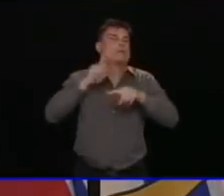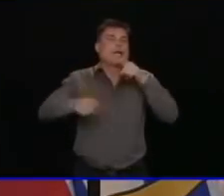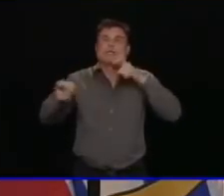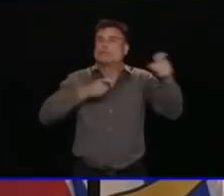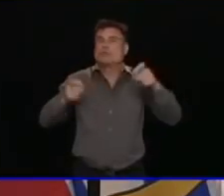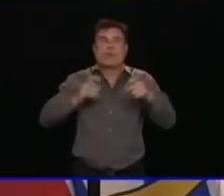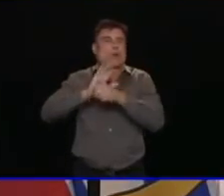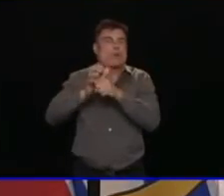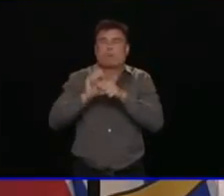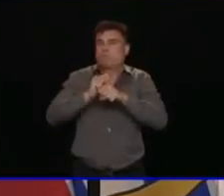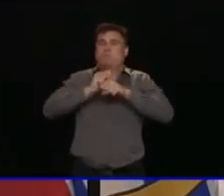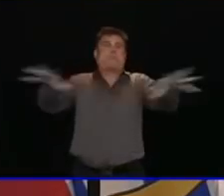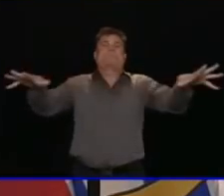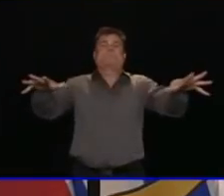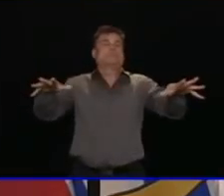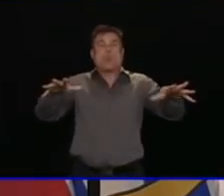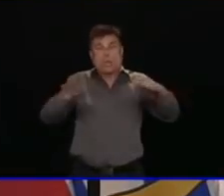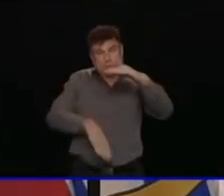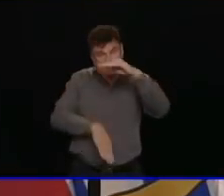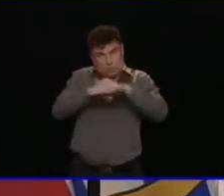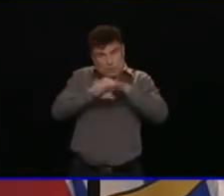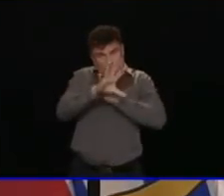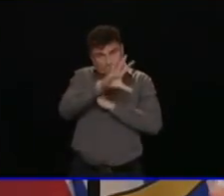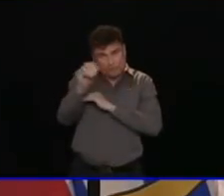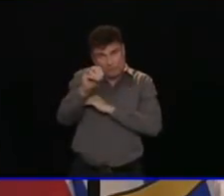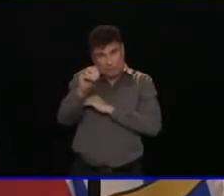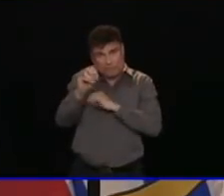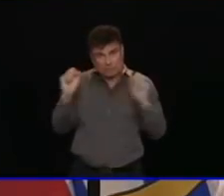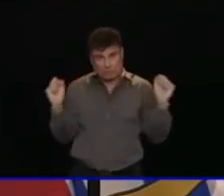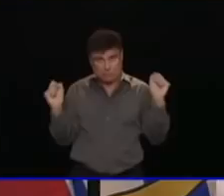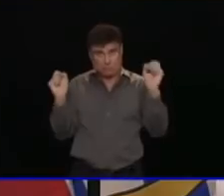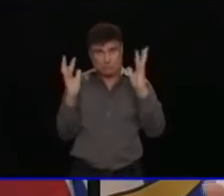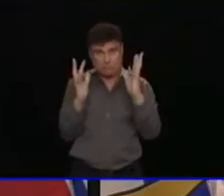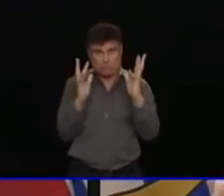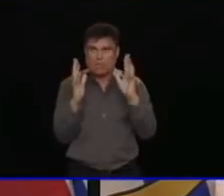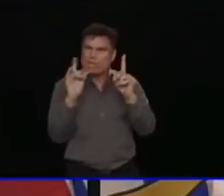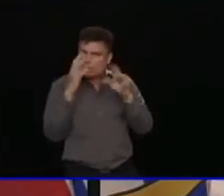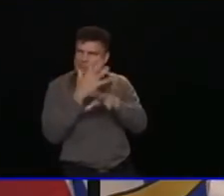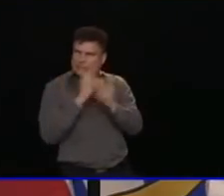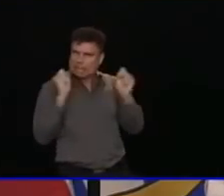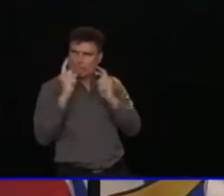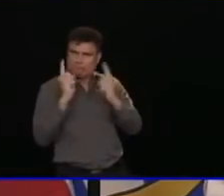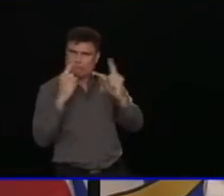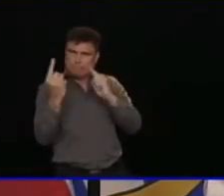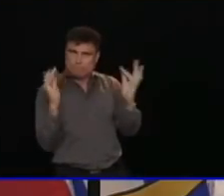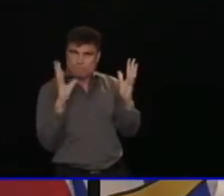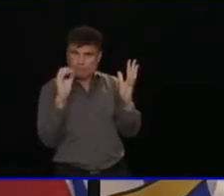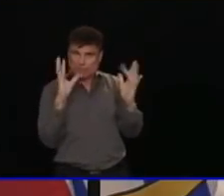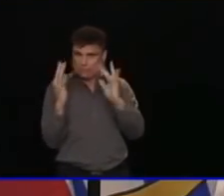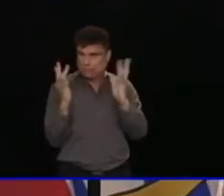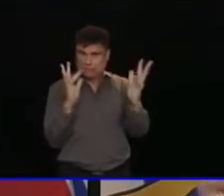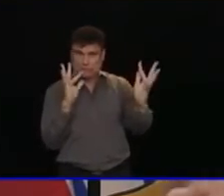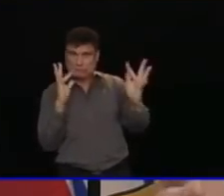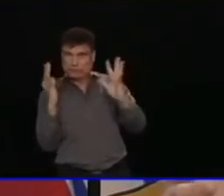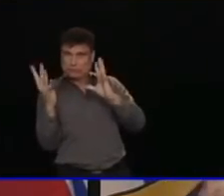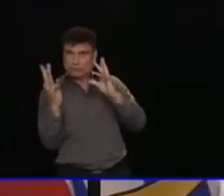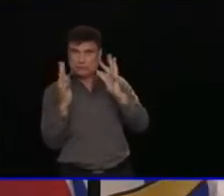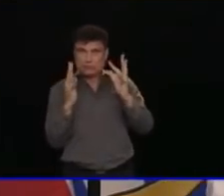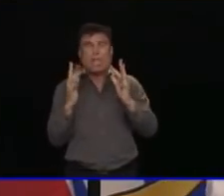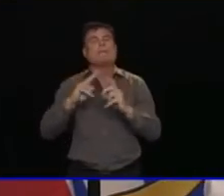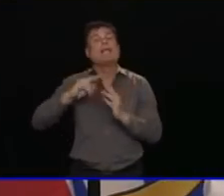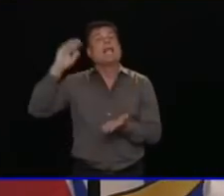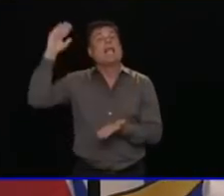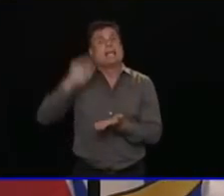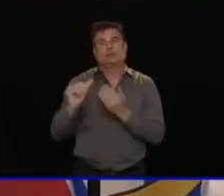it's also partly our ability to find people quickly and to put in the measures that we need to break those chains of